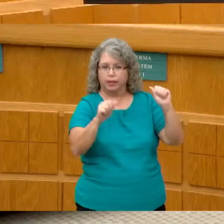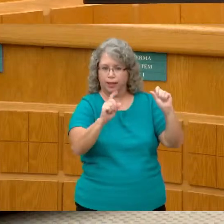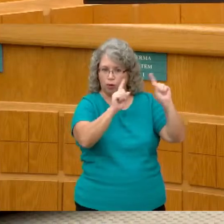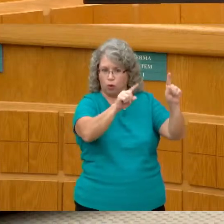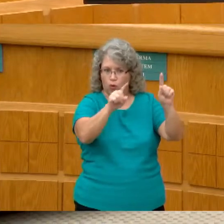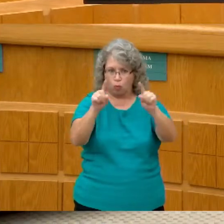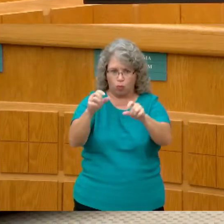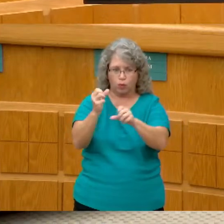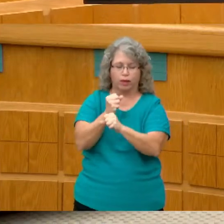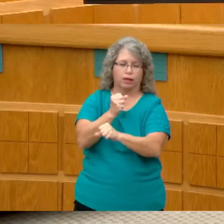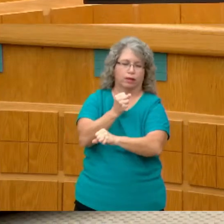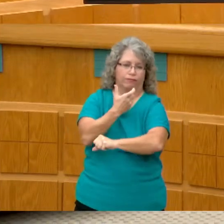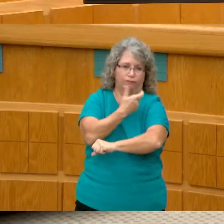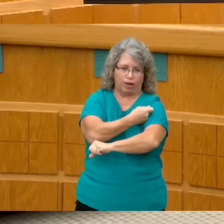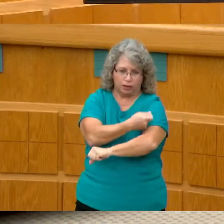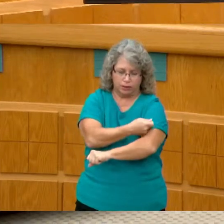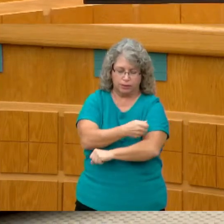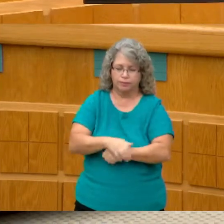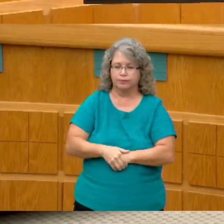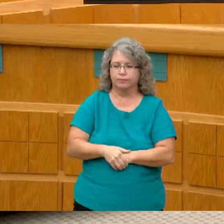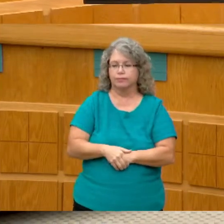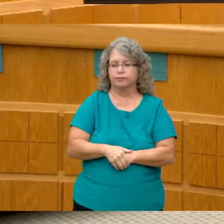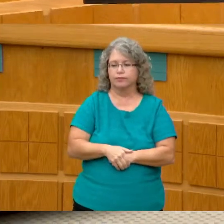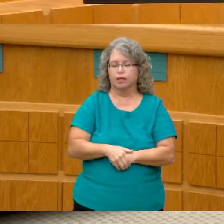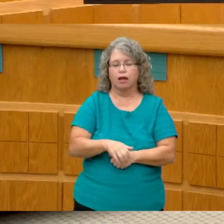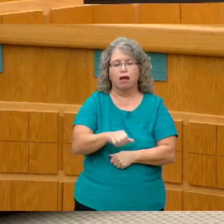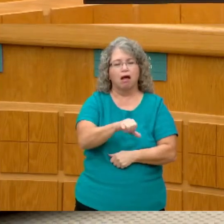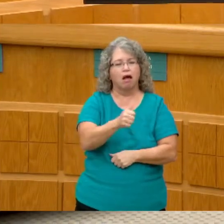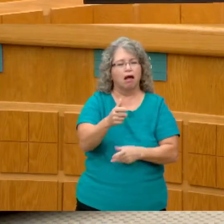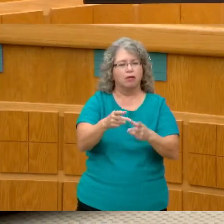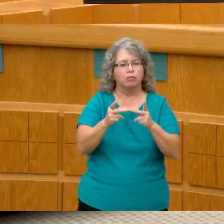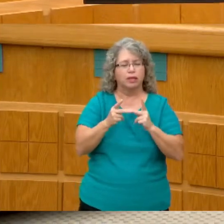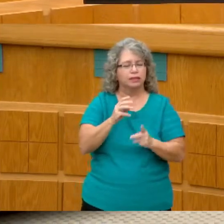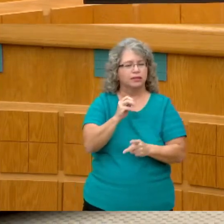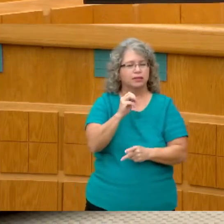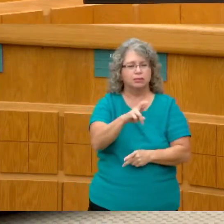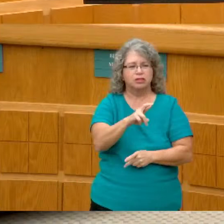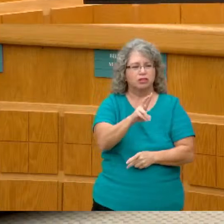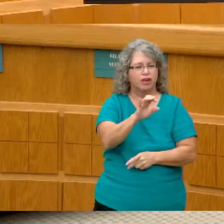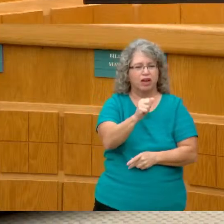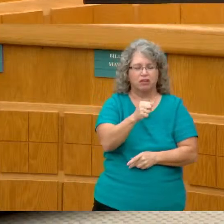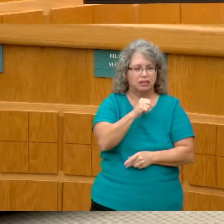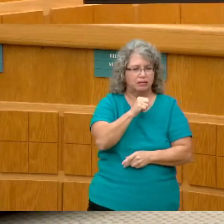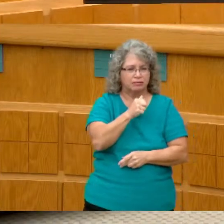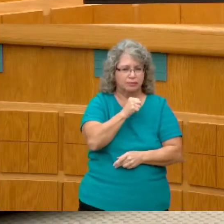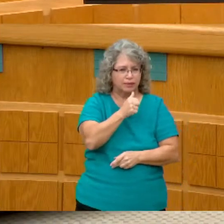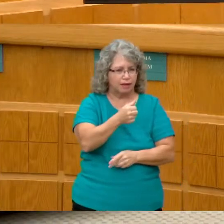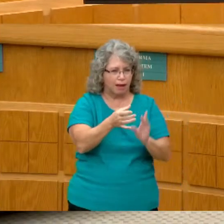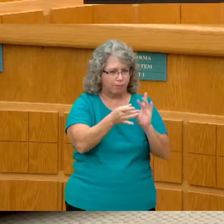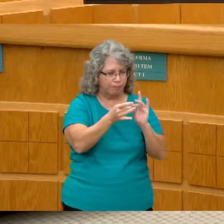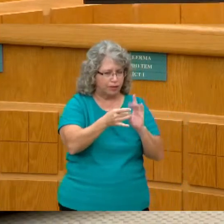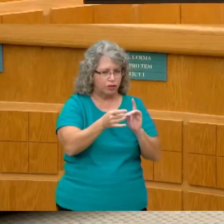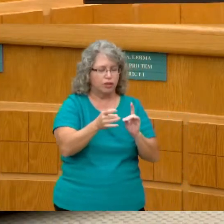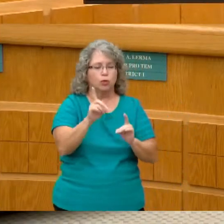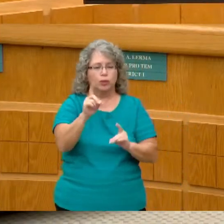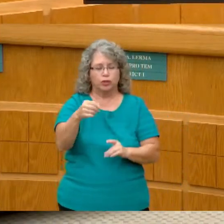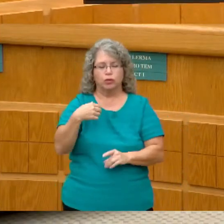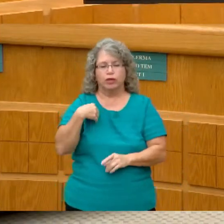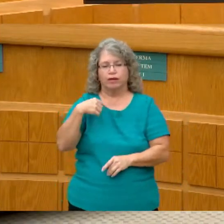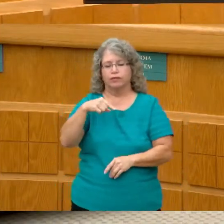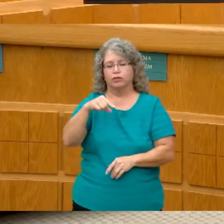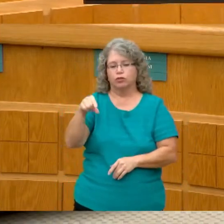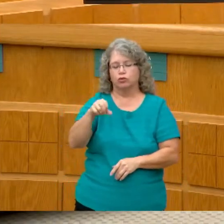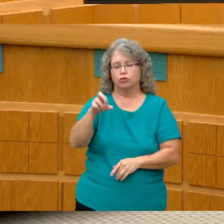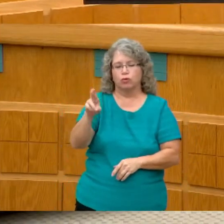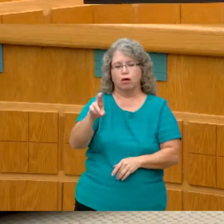outlined those. The other ones he did not outline were the off-site clinics. We do have the QSR Legacy Events Center.